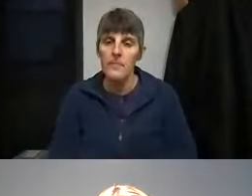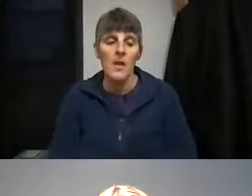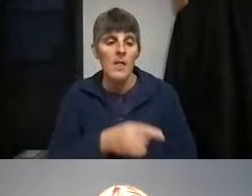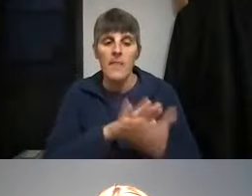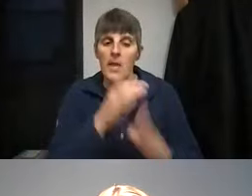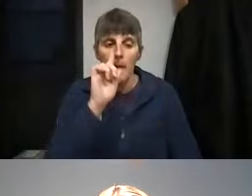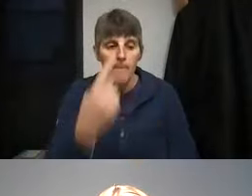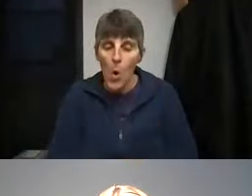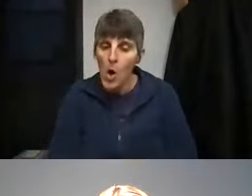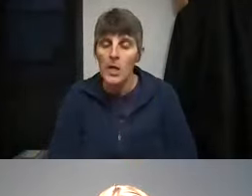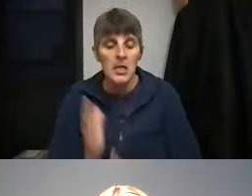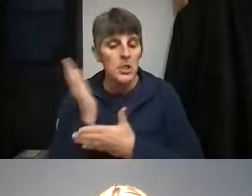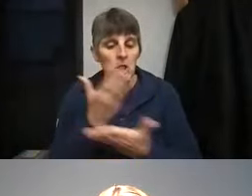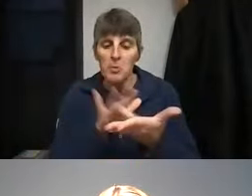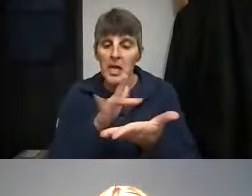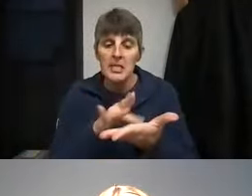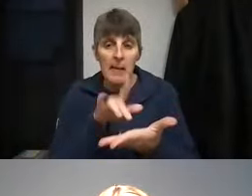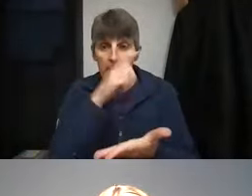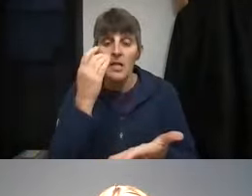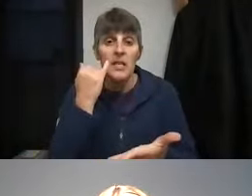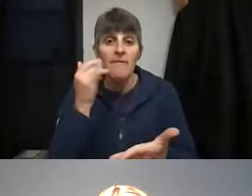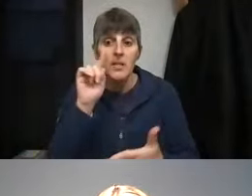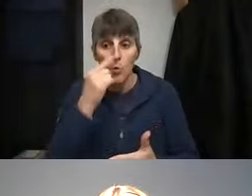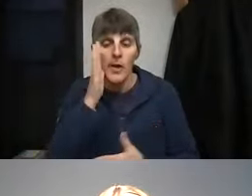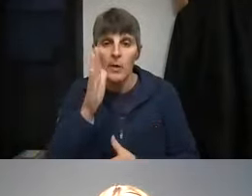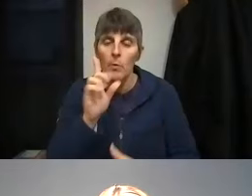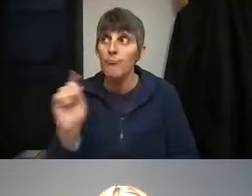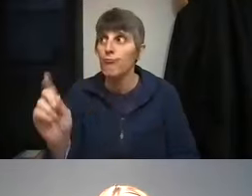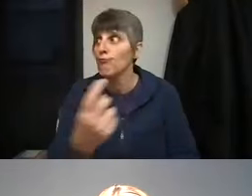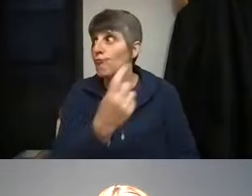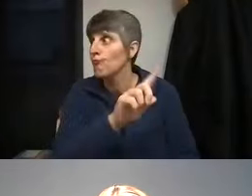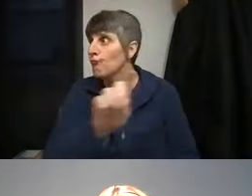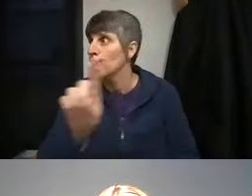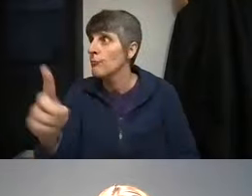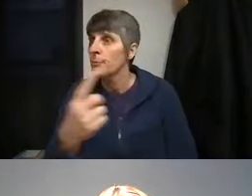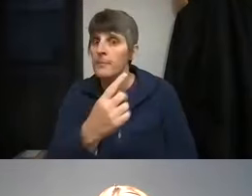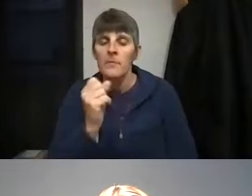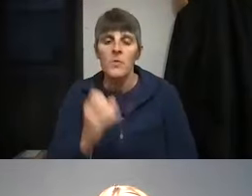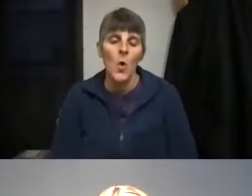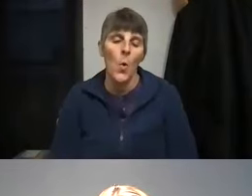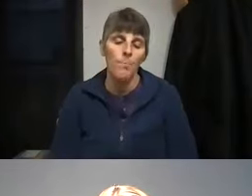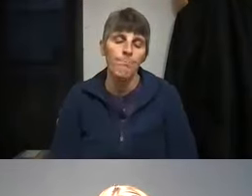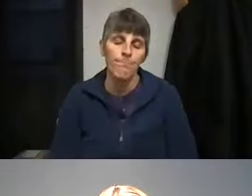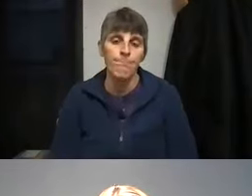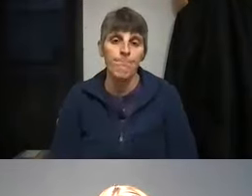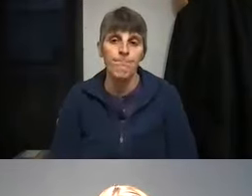bored, just bring a tablet, because if he gets bored, he's going to be walking around. So.